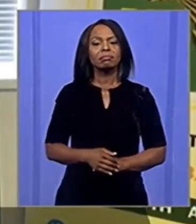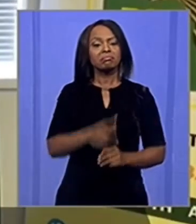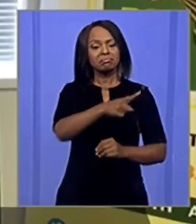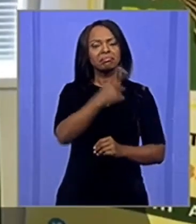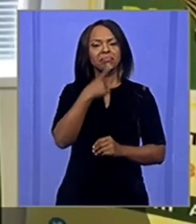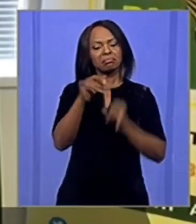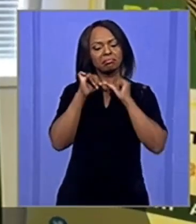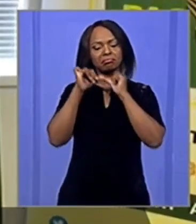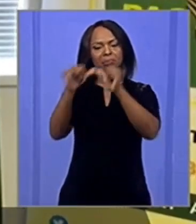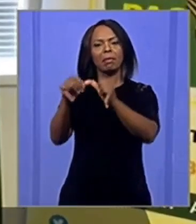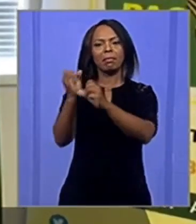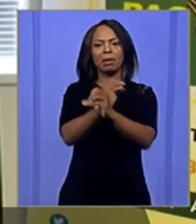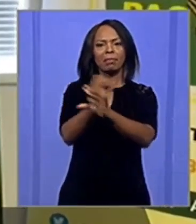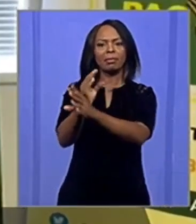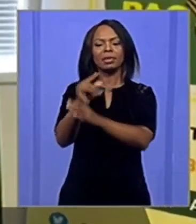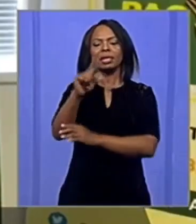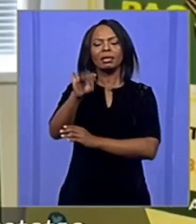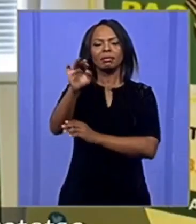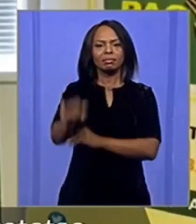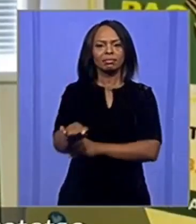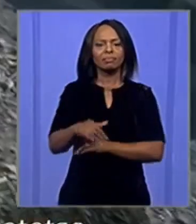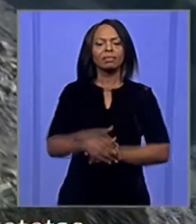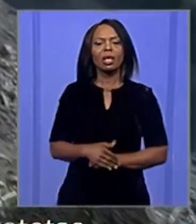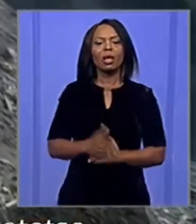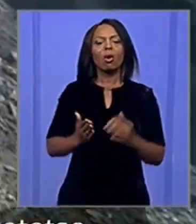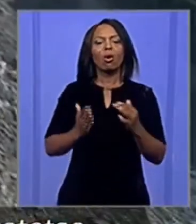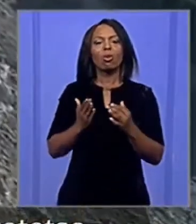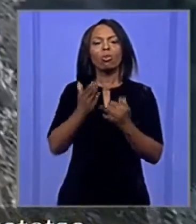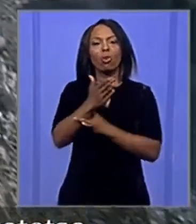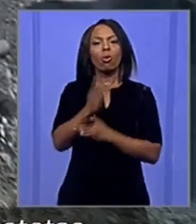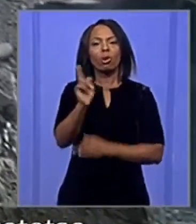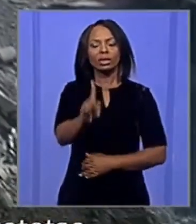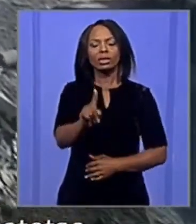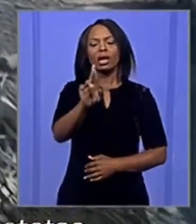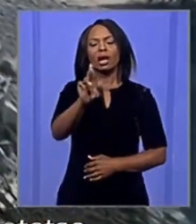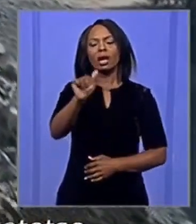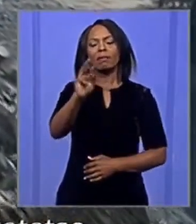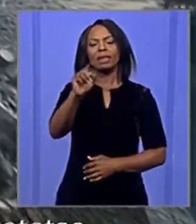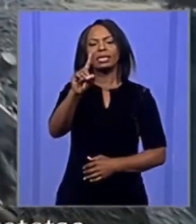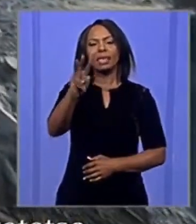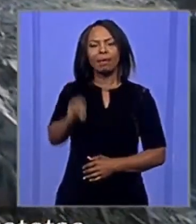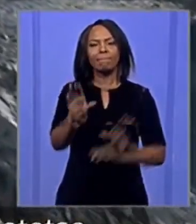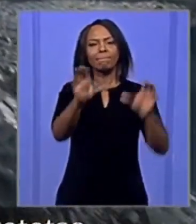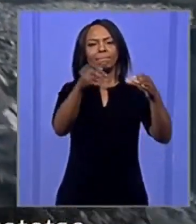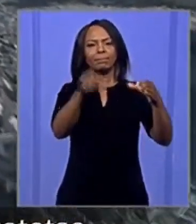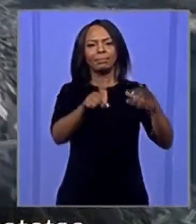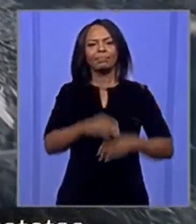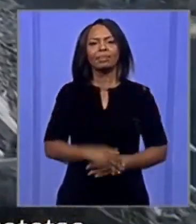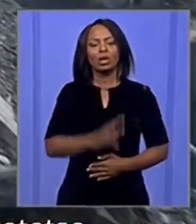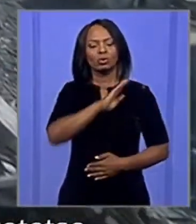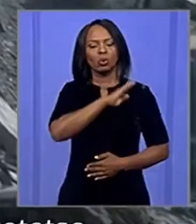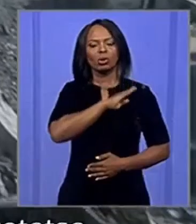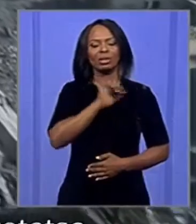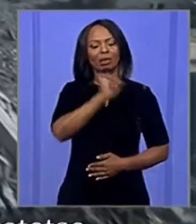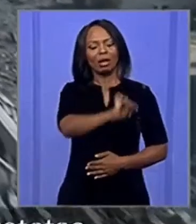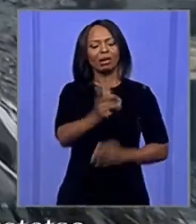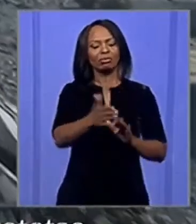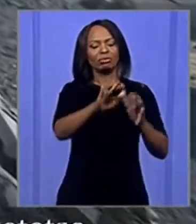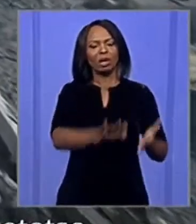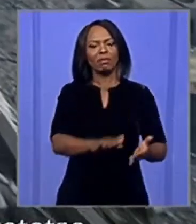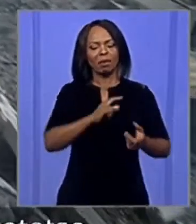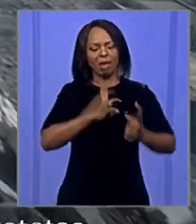Gaza over Ramadan prayer sessions. That they are doing it means their souls are dead and their hearts are